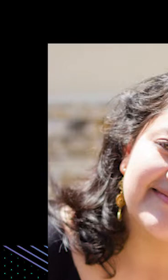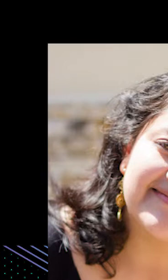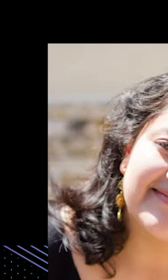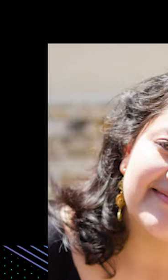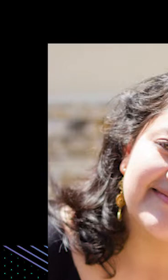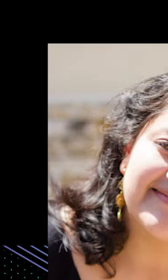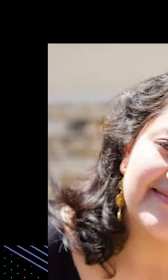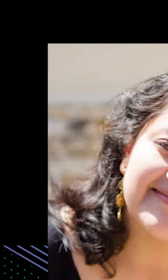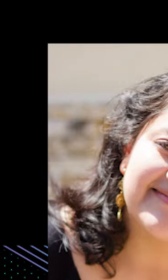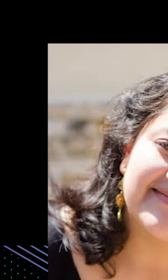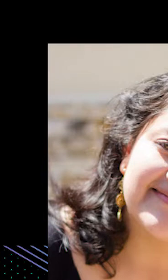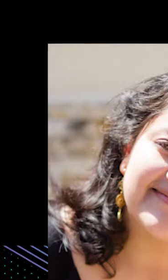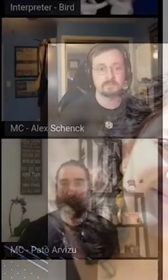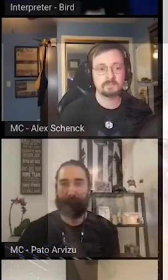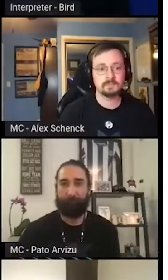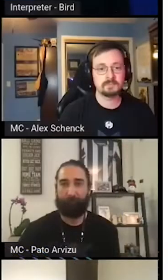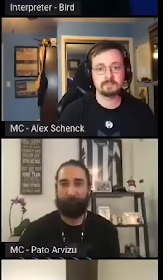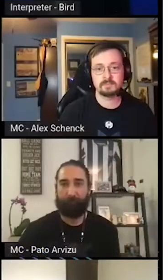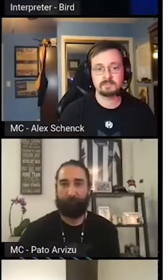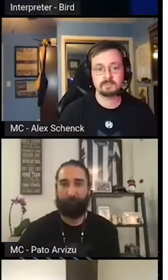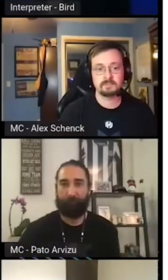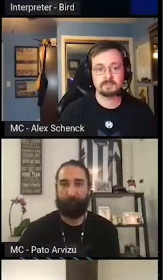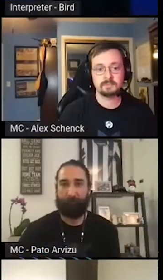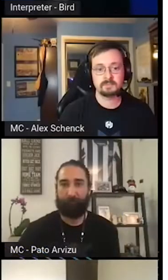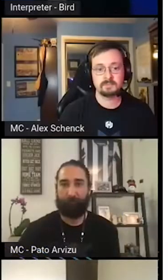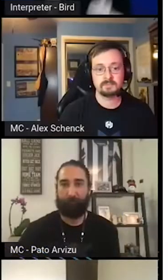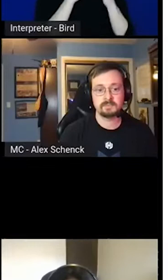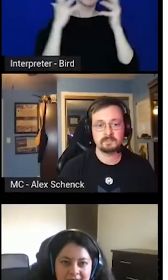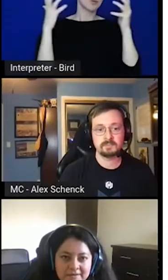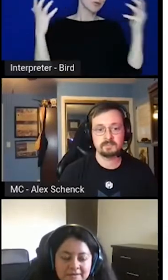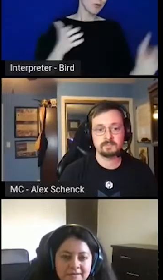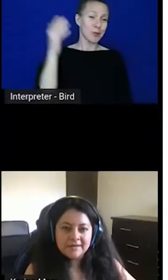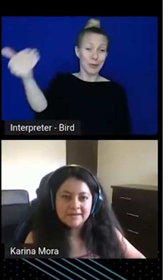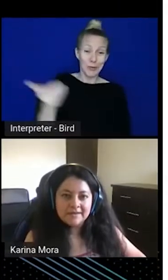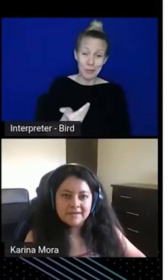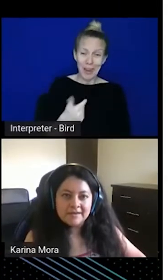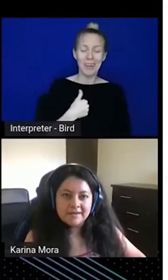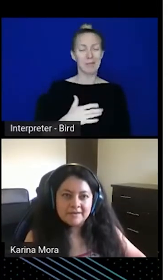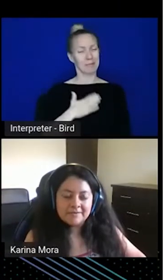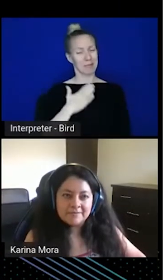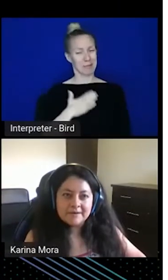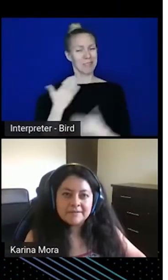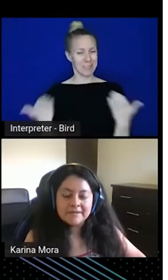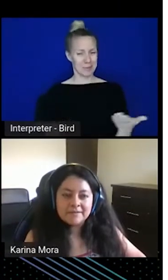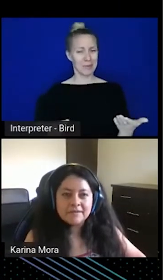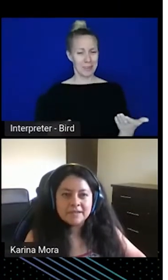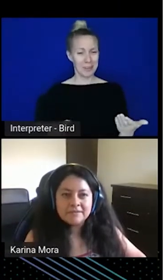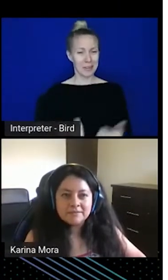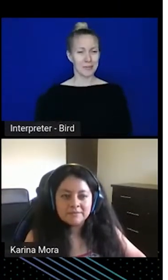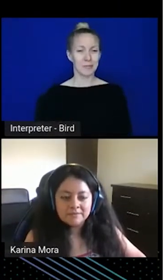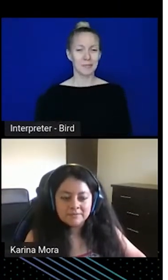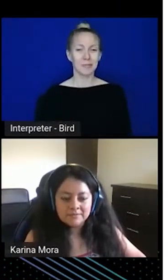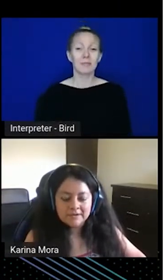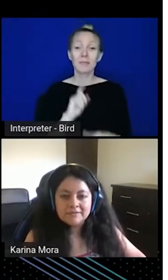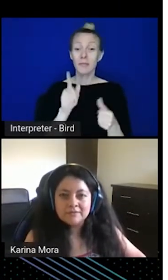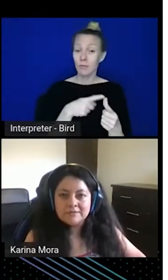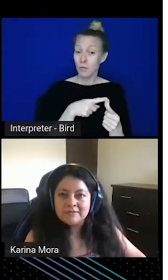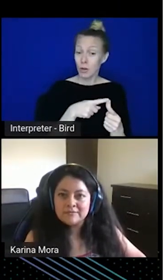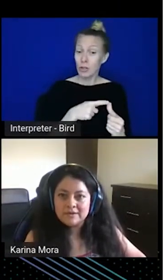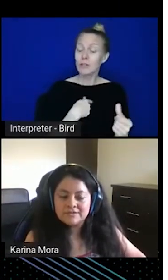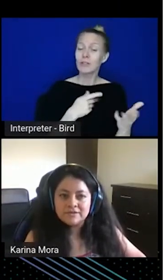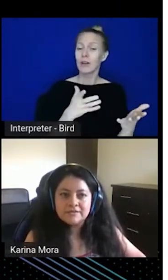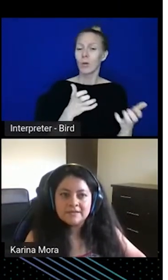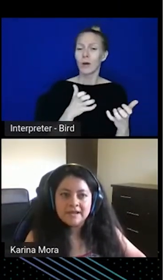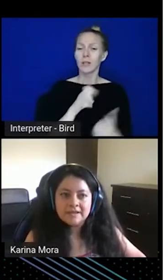Okay, thank you. Thank you very much for inviting me. I'm glad to be here. First, I would like to ask you